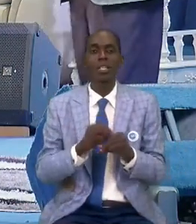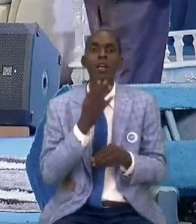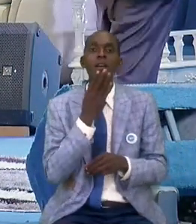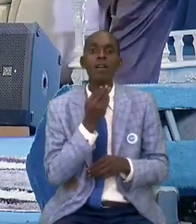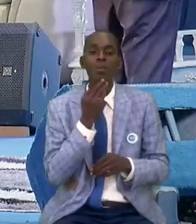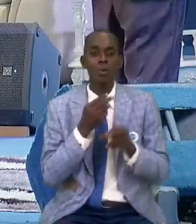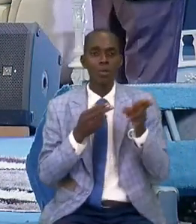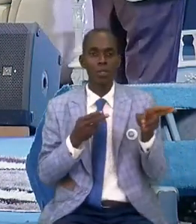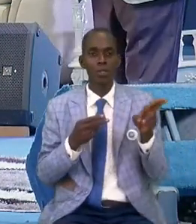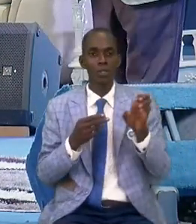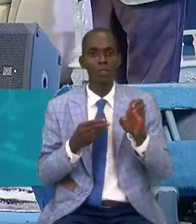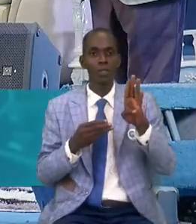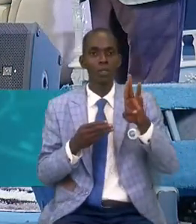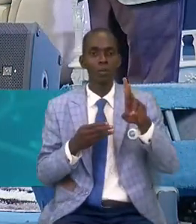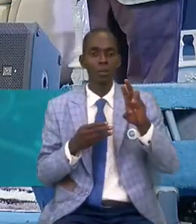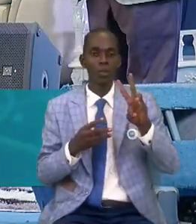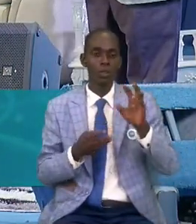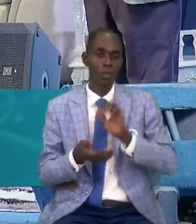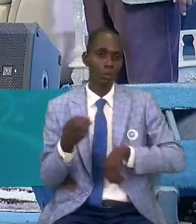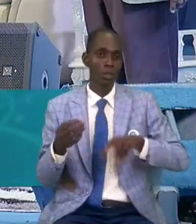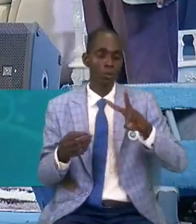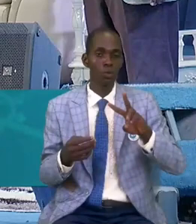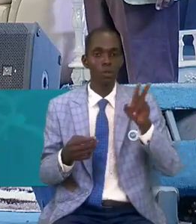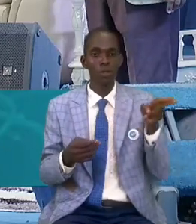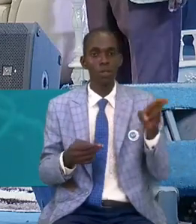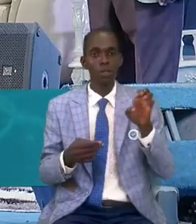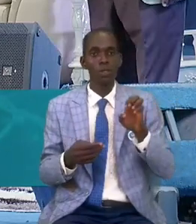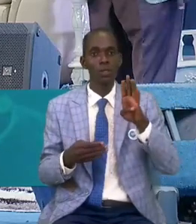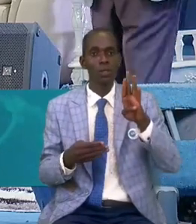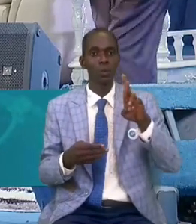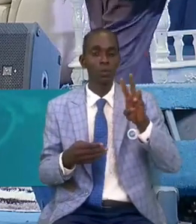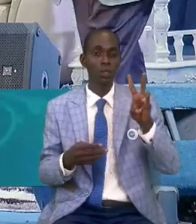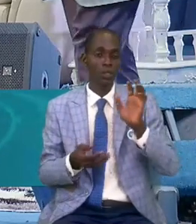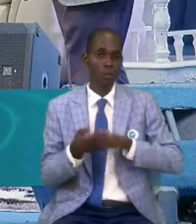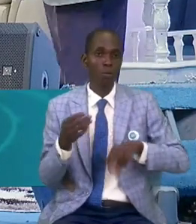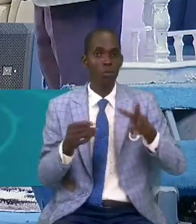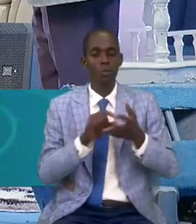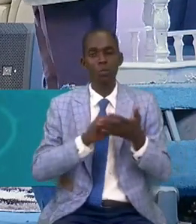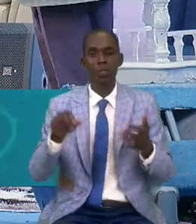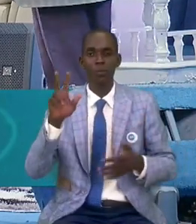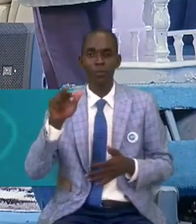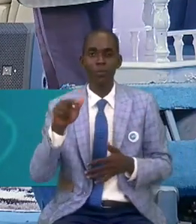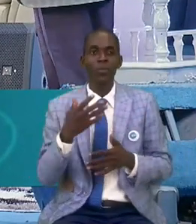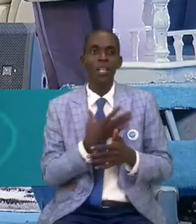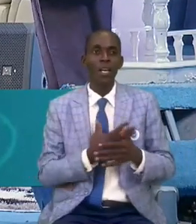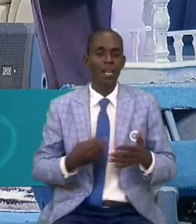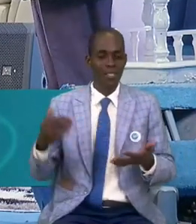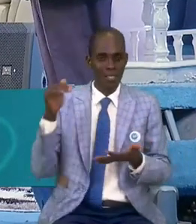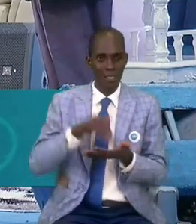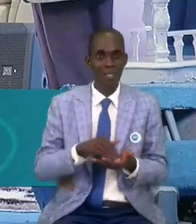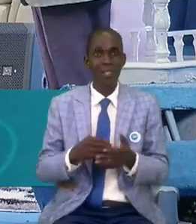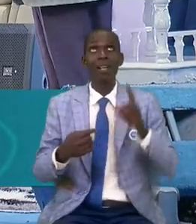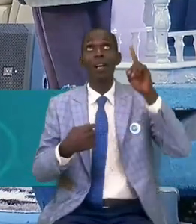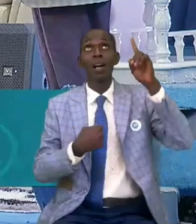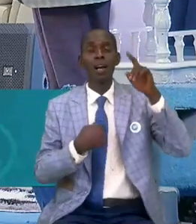2, verse 13, again, I will put my trust in him. That's all you